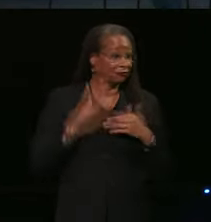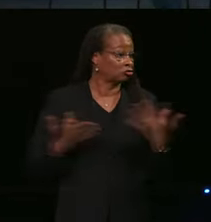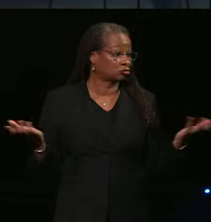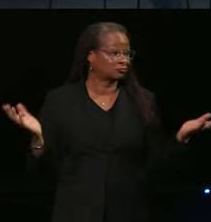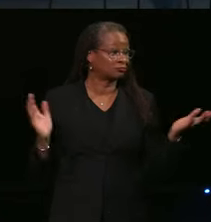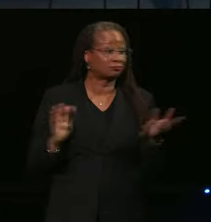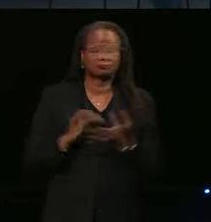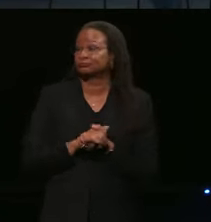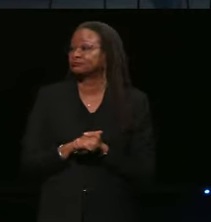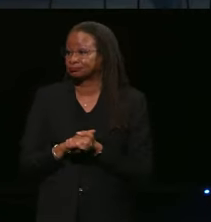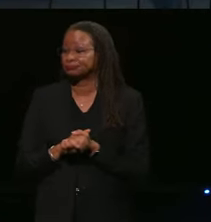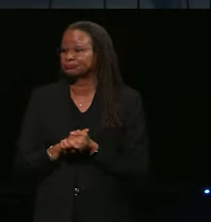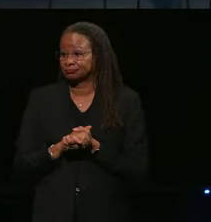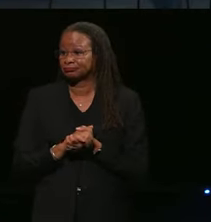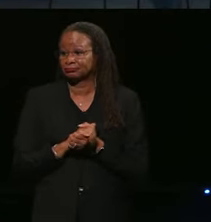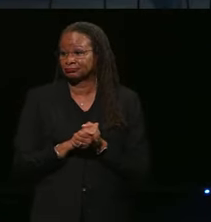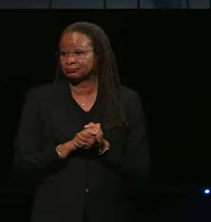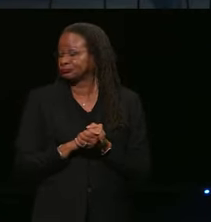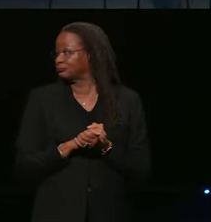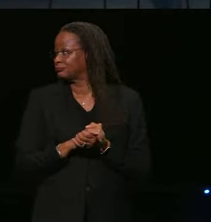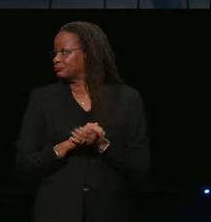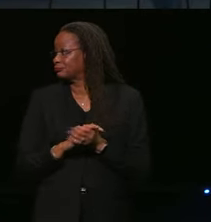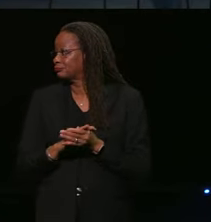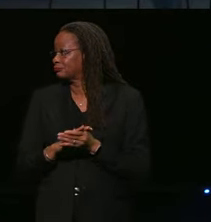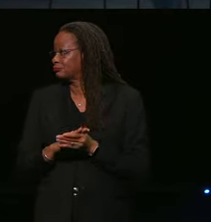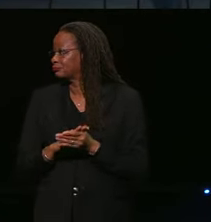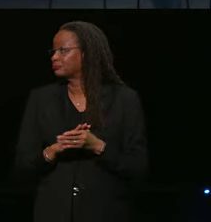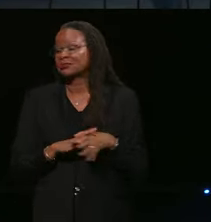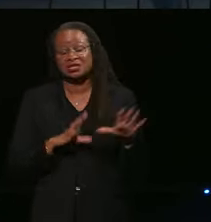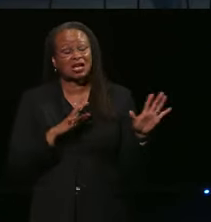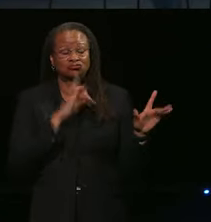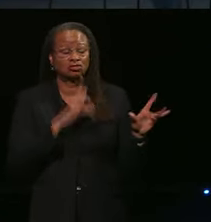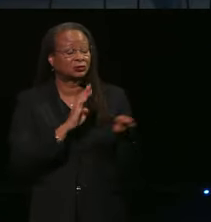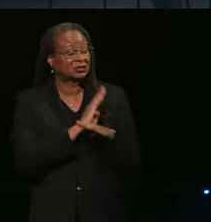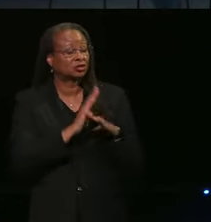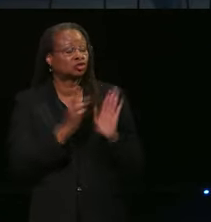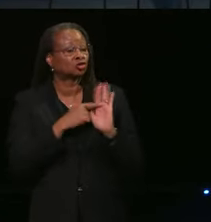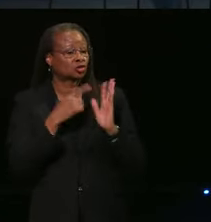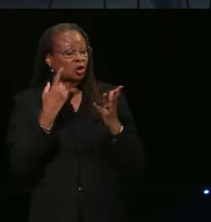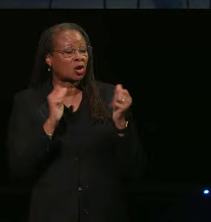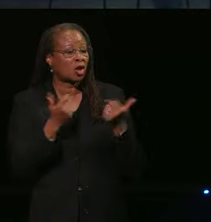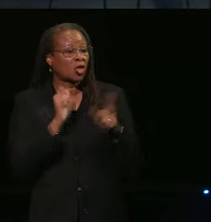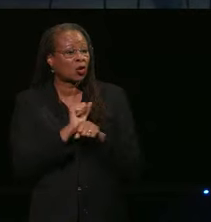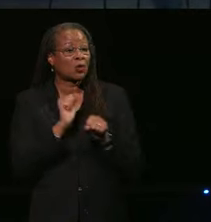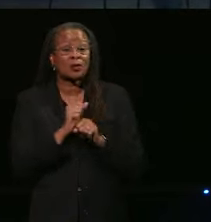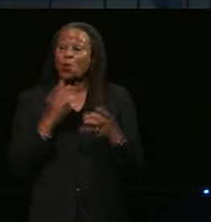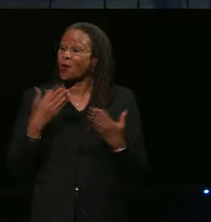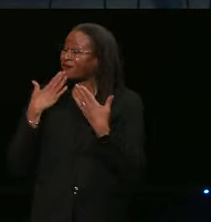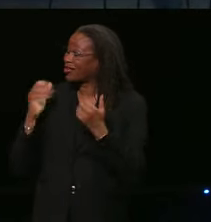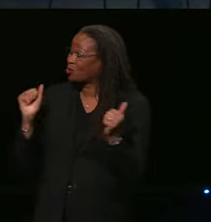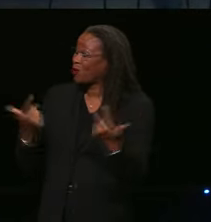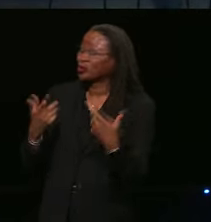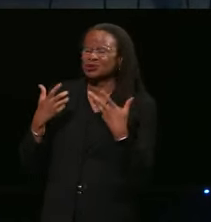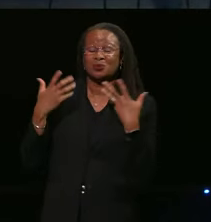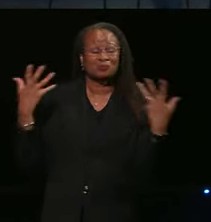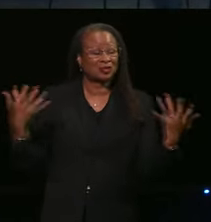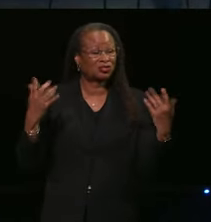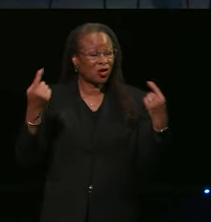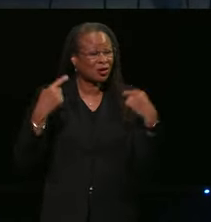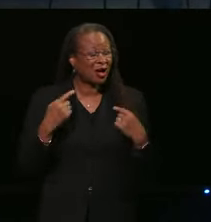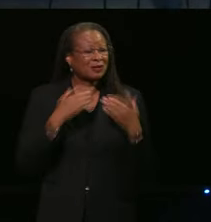complaints. Yeah, well, your very commitment lucky. From all of you and Helen, it really shows on it screen. It does. It's so great. We want to thank you guys so much for coming